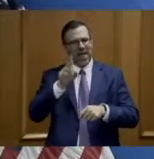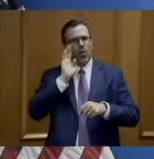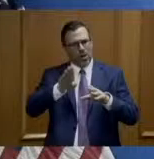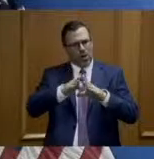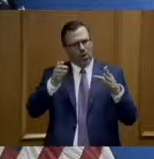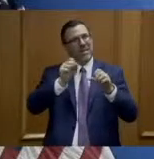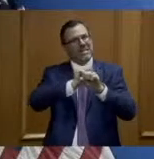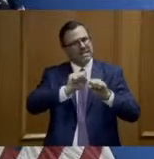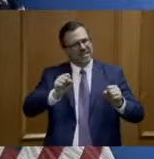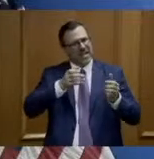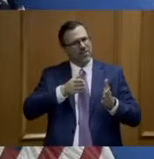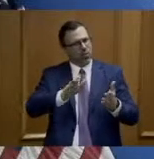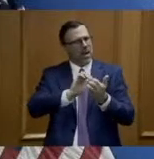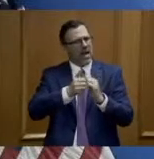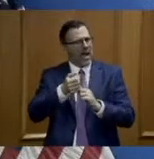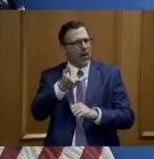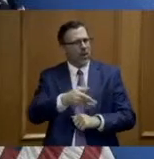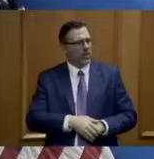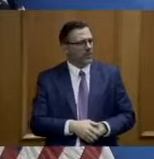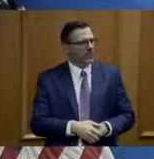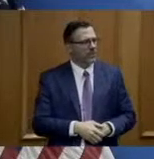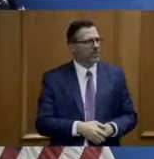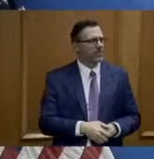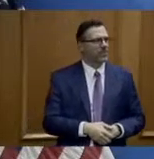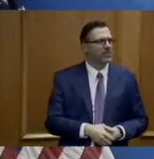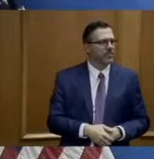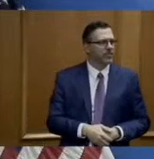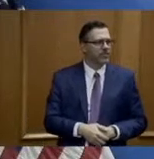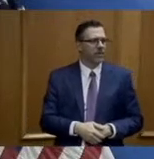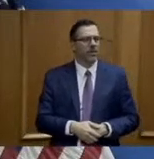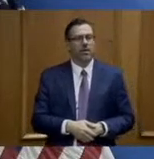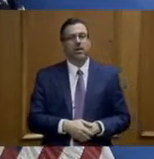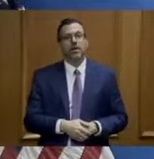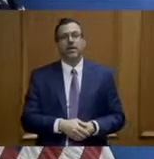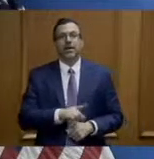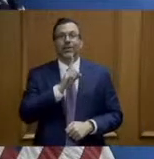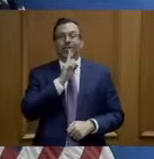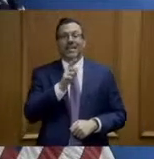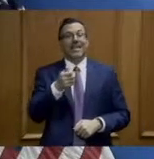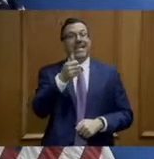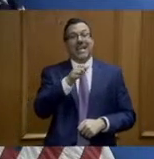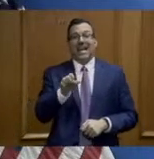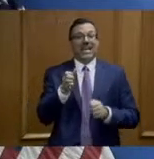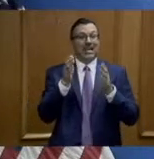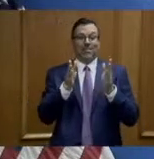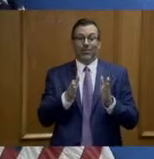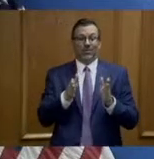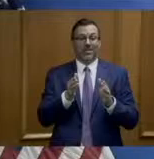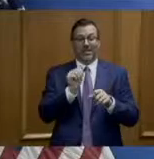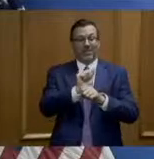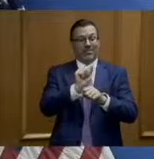you have? You know, I think any Tennessean that is not working right now because of